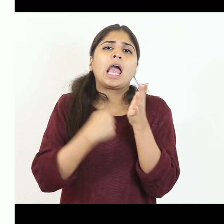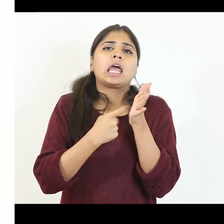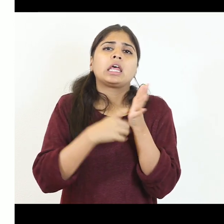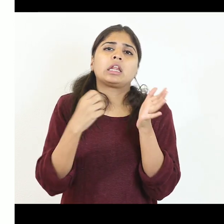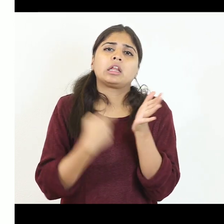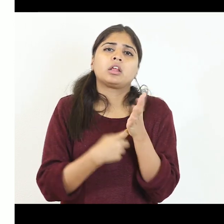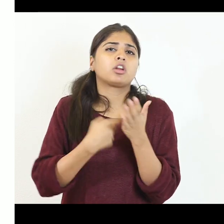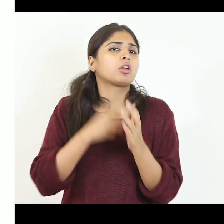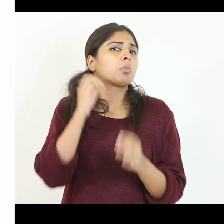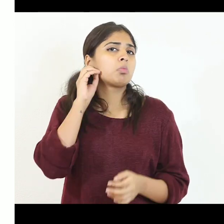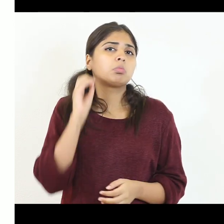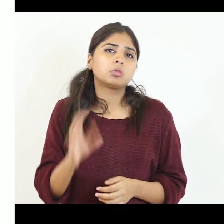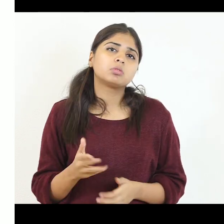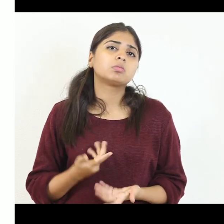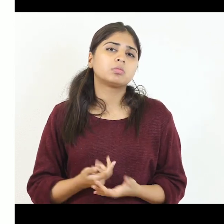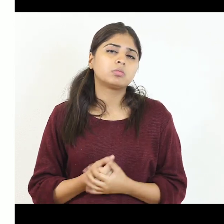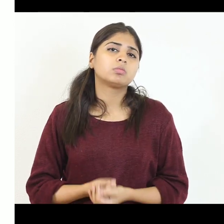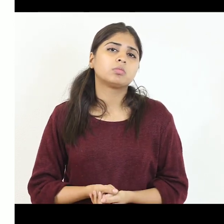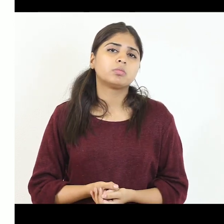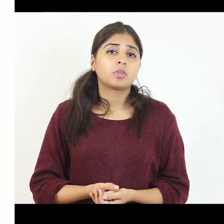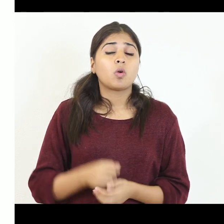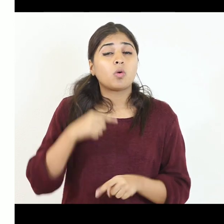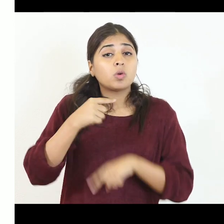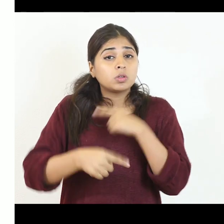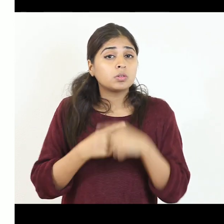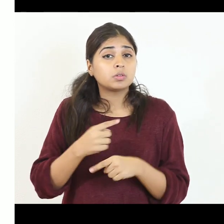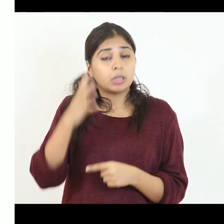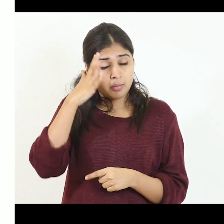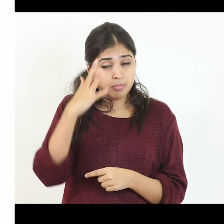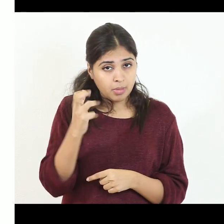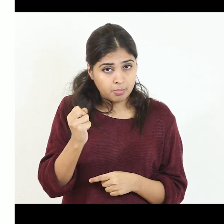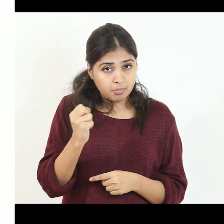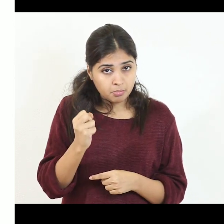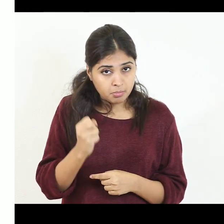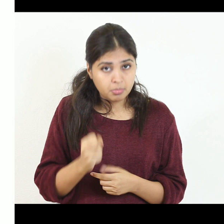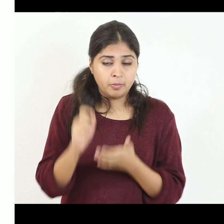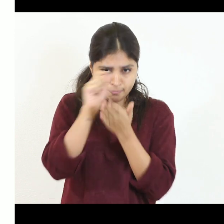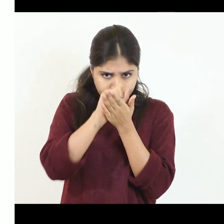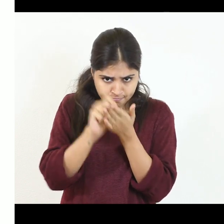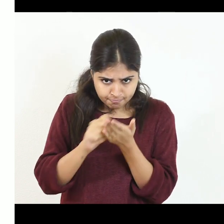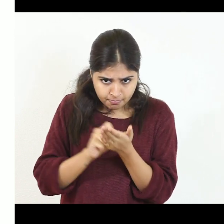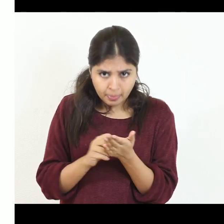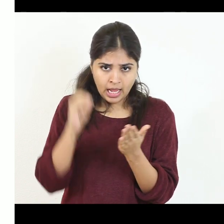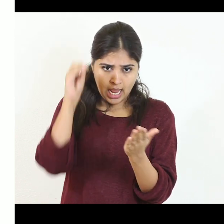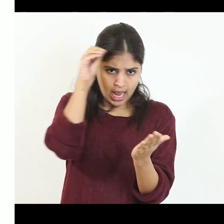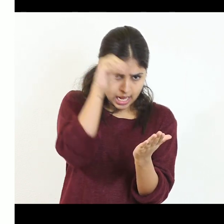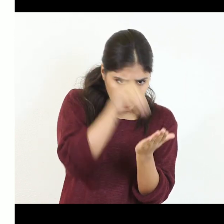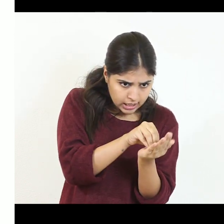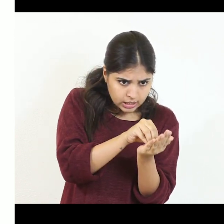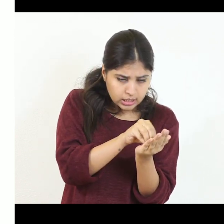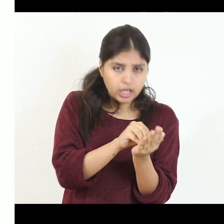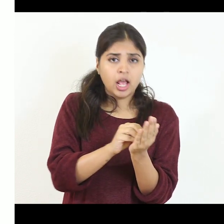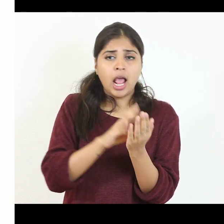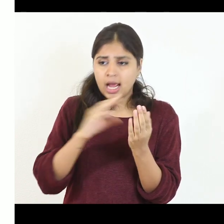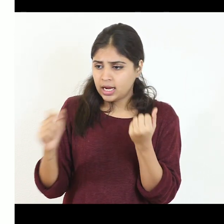Always remember to transcribe, enter, and verify data from the variety of source